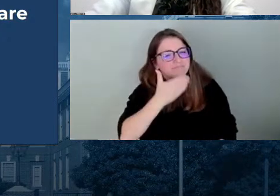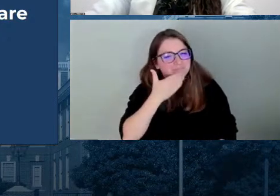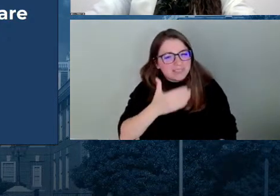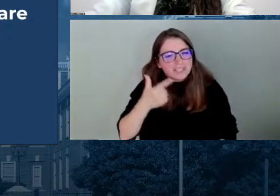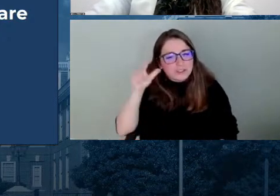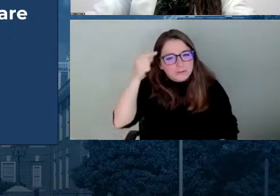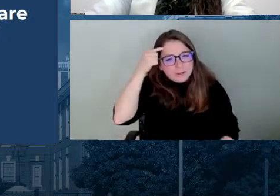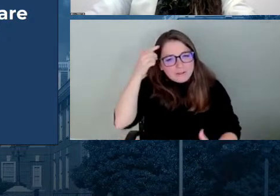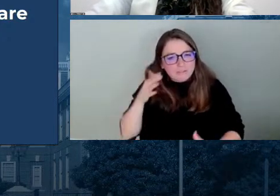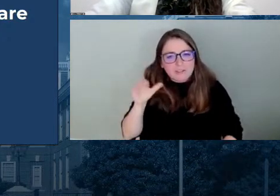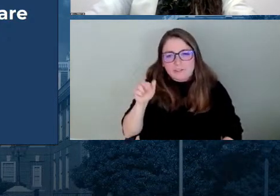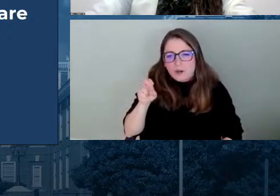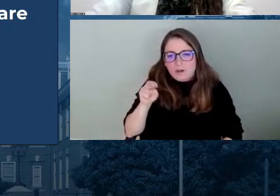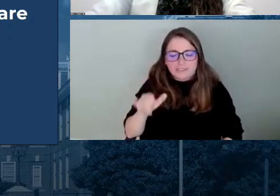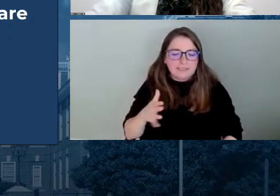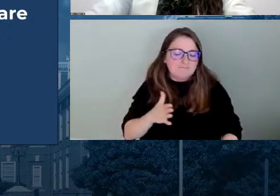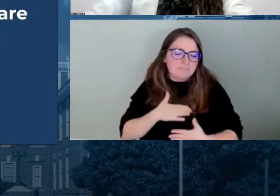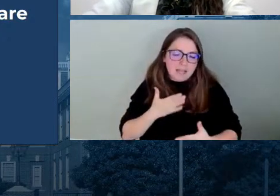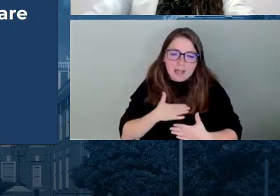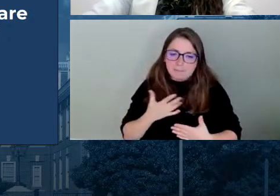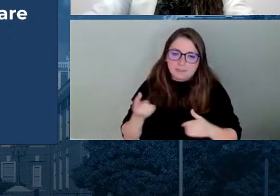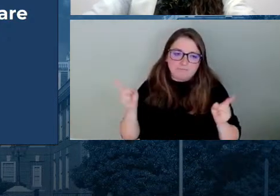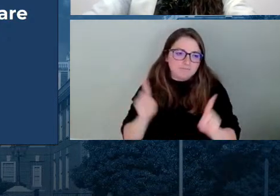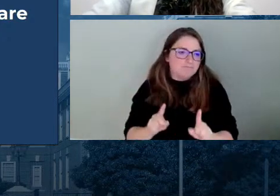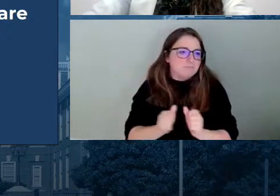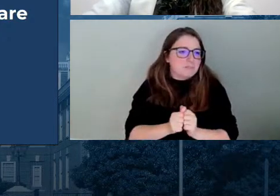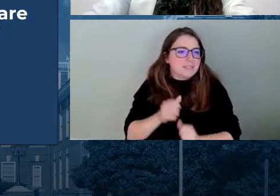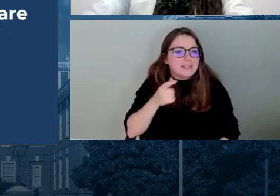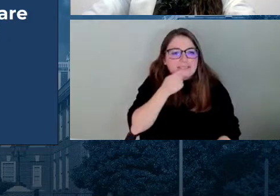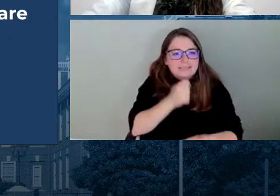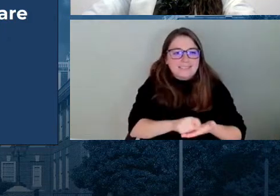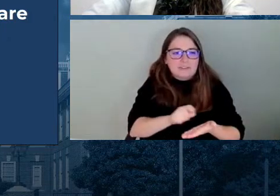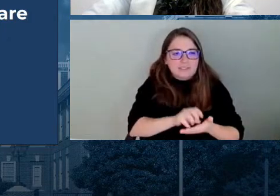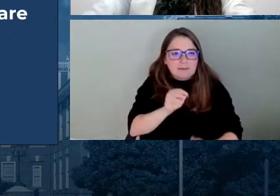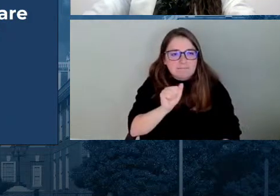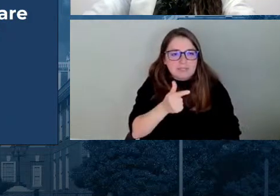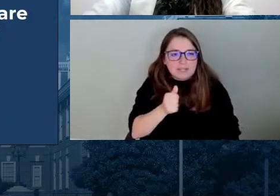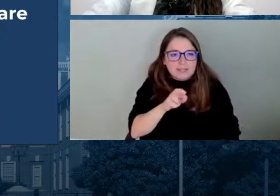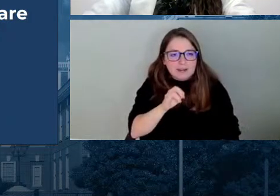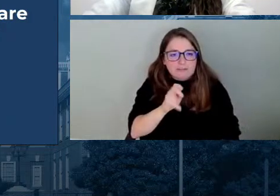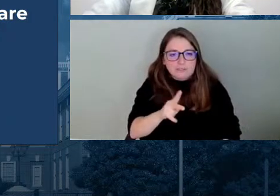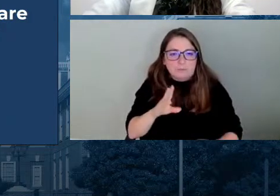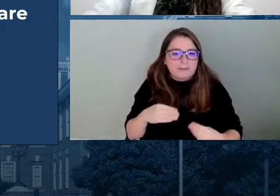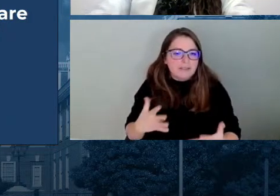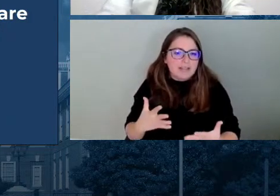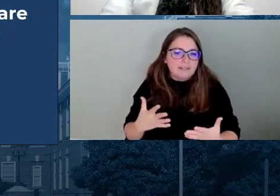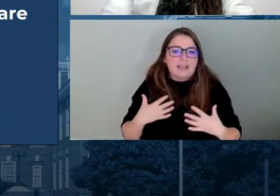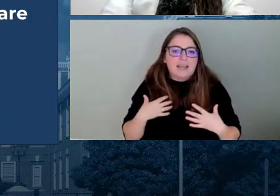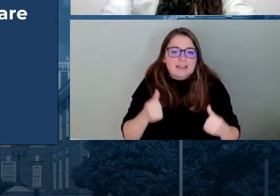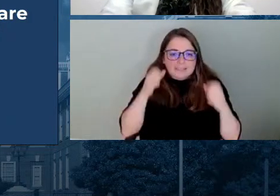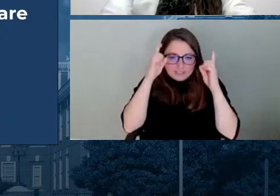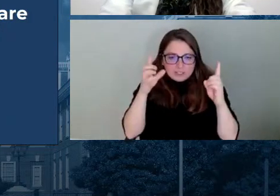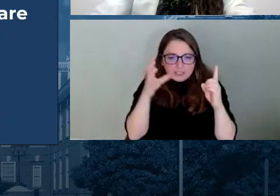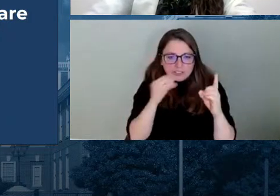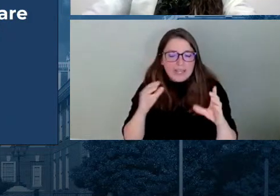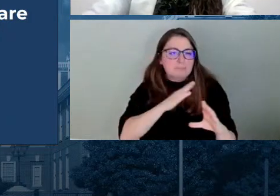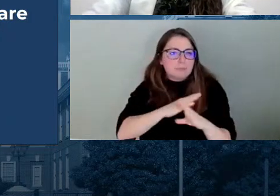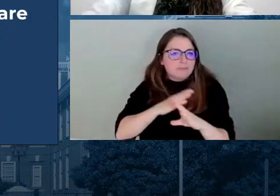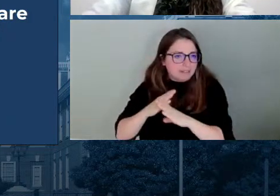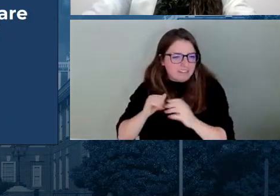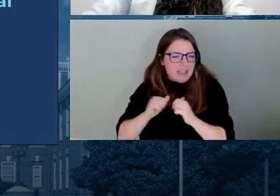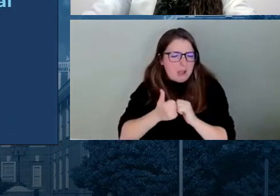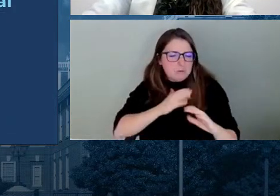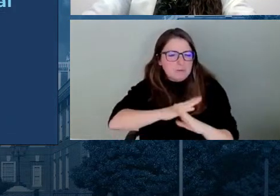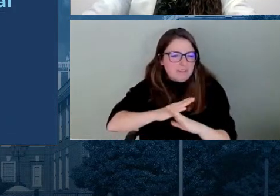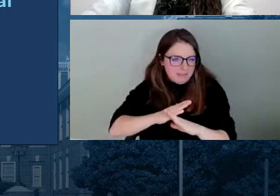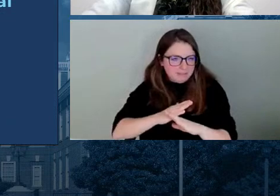always a pleasure to be alongside Secretary McGarrick to be able to provide health education and preventive measures to our Delawareans.